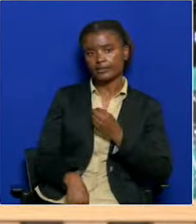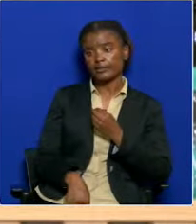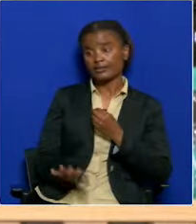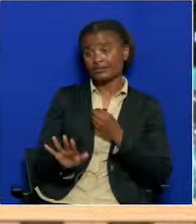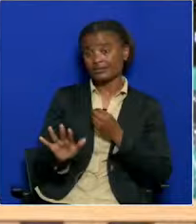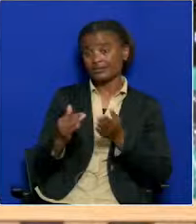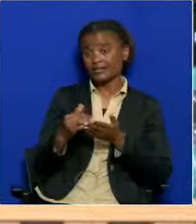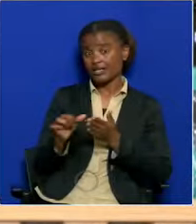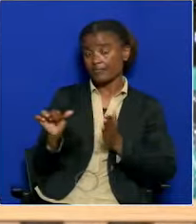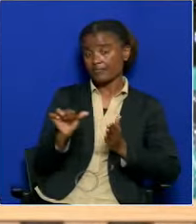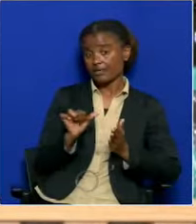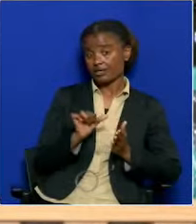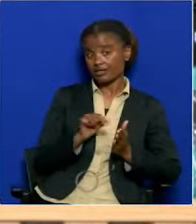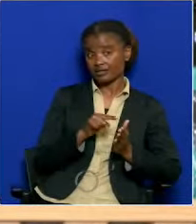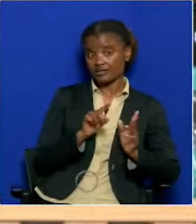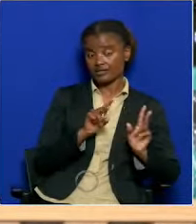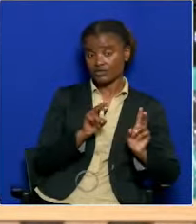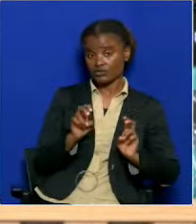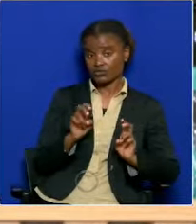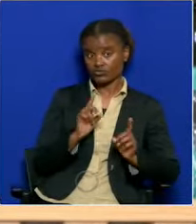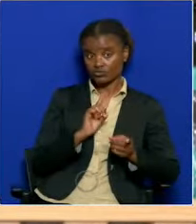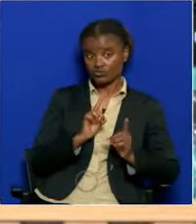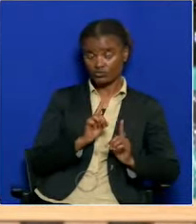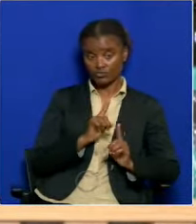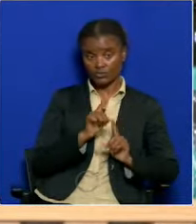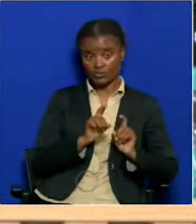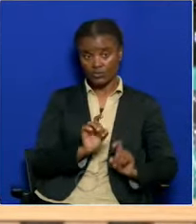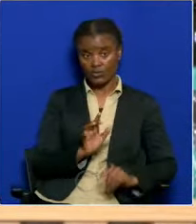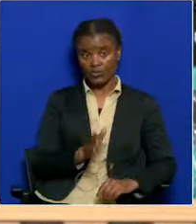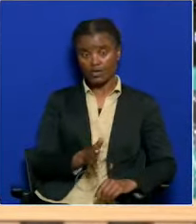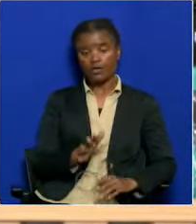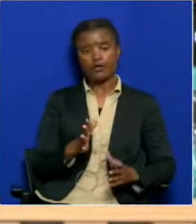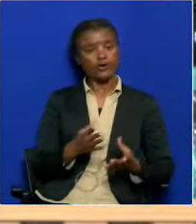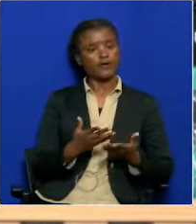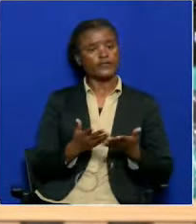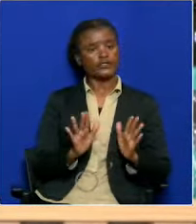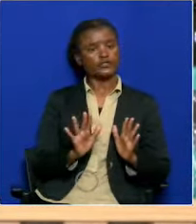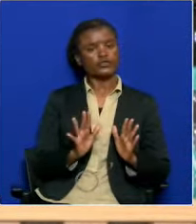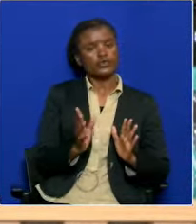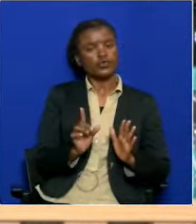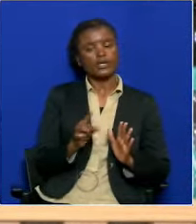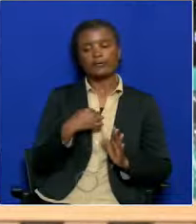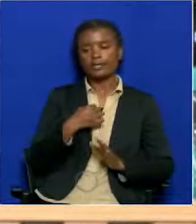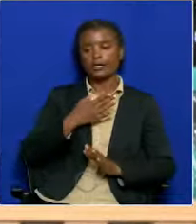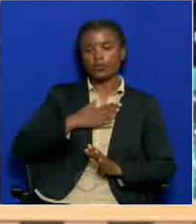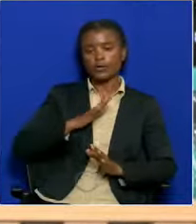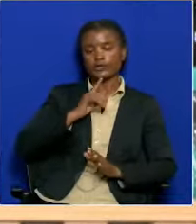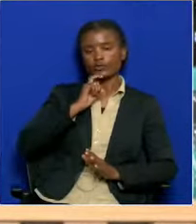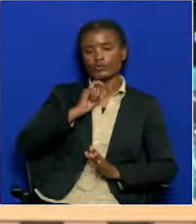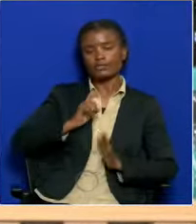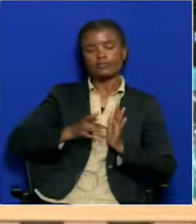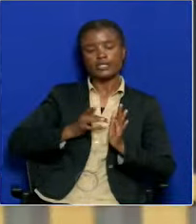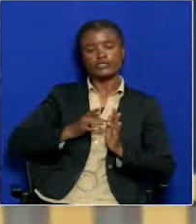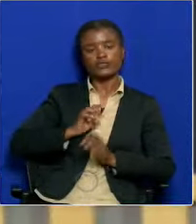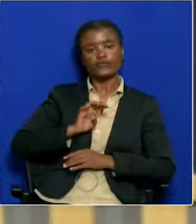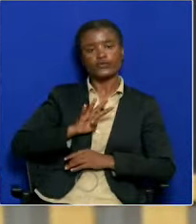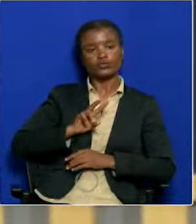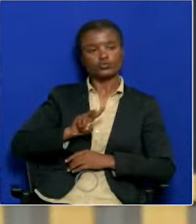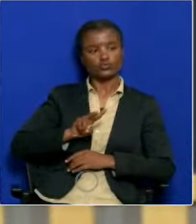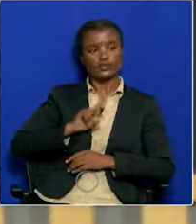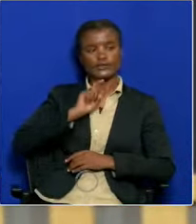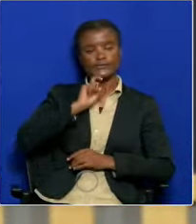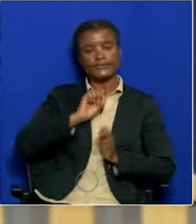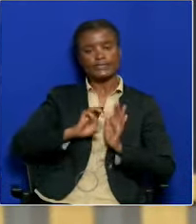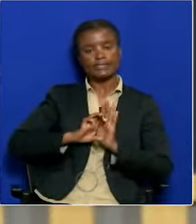or you're done with? And I just want to make the example at page 42. Are you still going to come